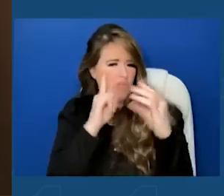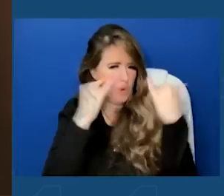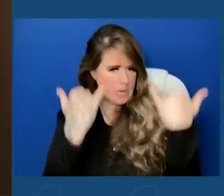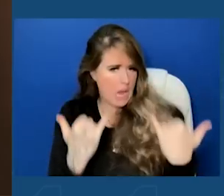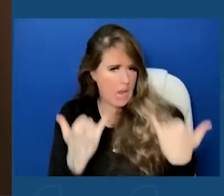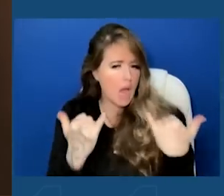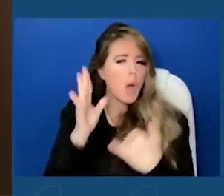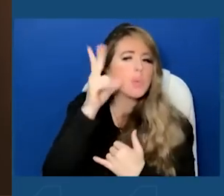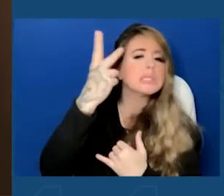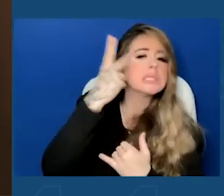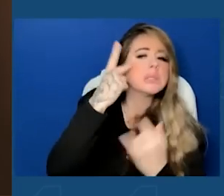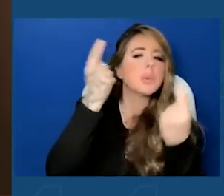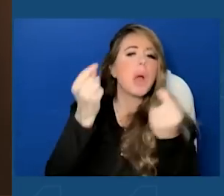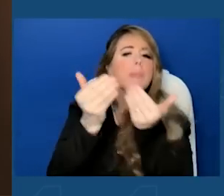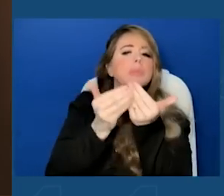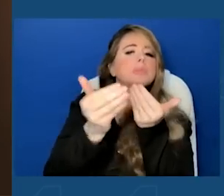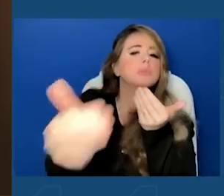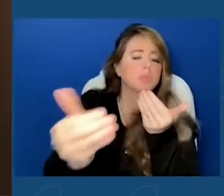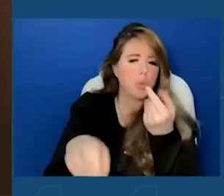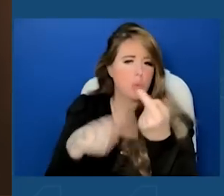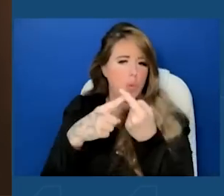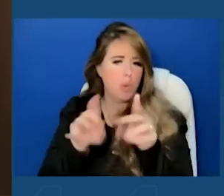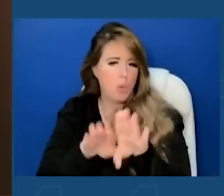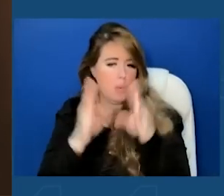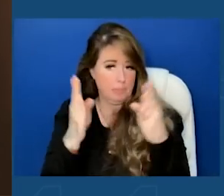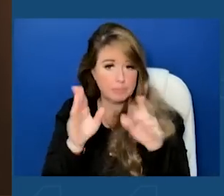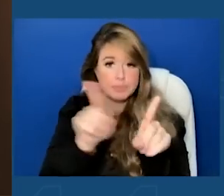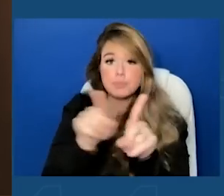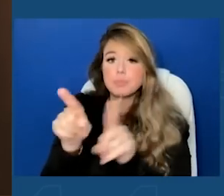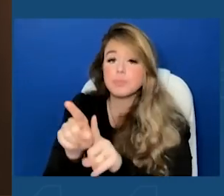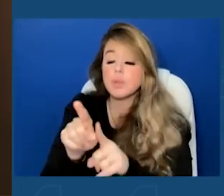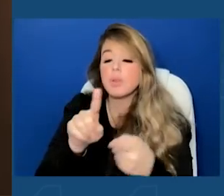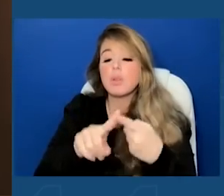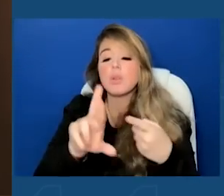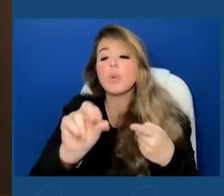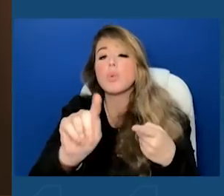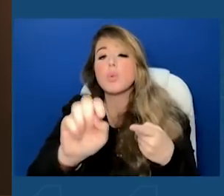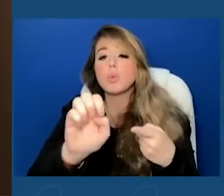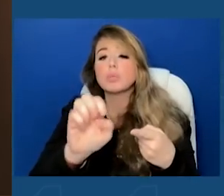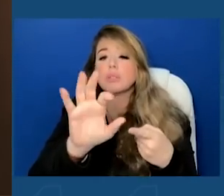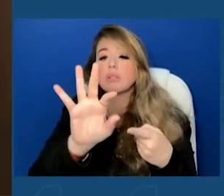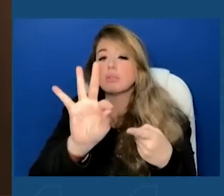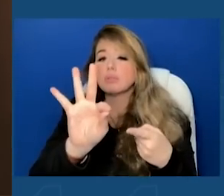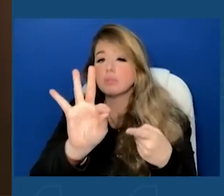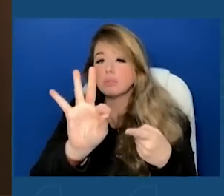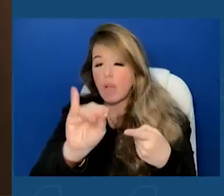safely. Also closed are the routes 190, the Route 400,